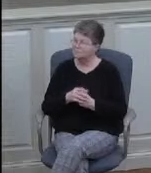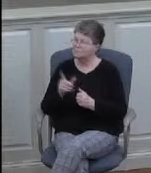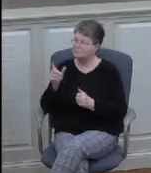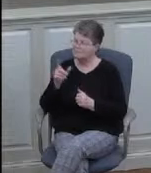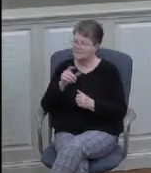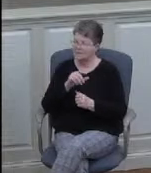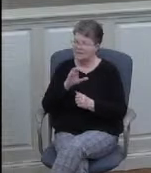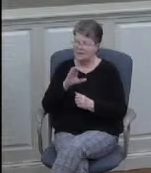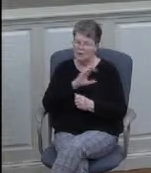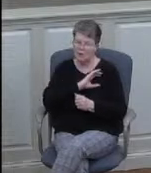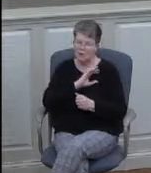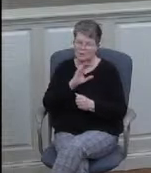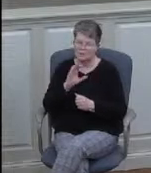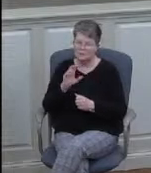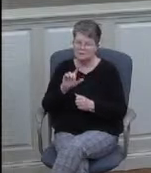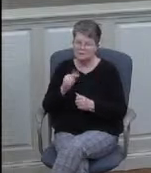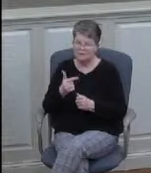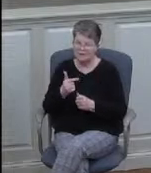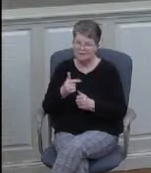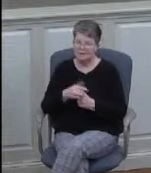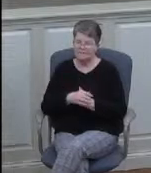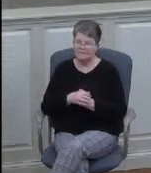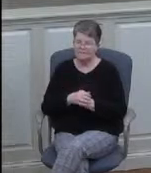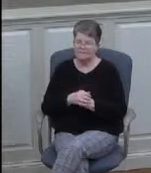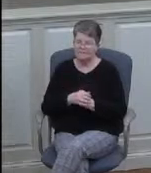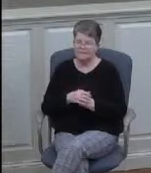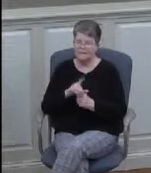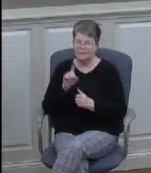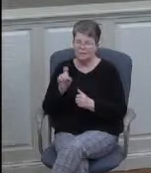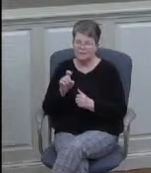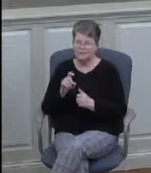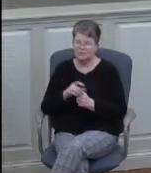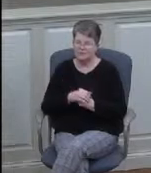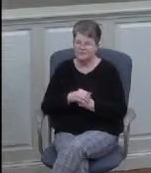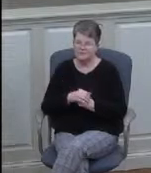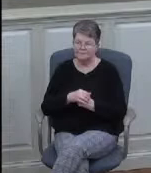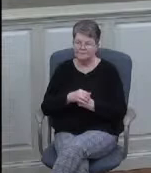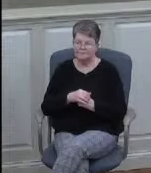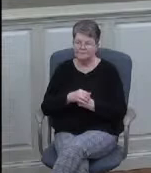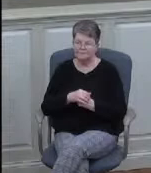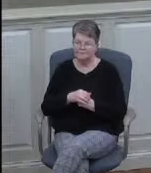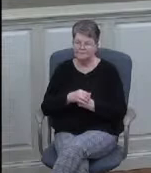second, yes. Thank you, Commissioner Cottle. Question? Yes, sir.